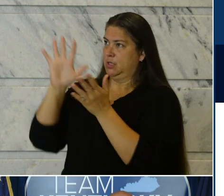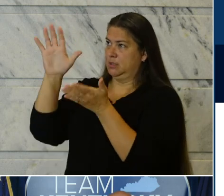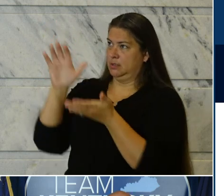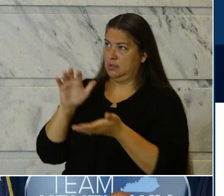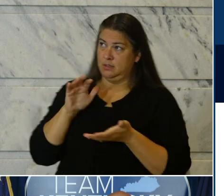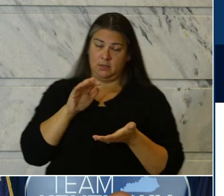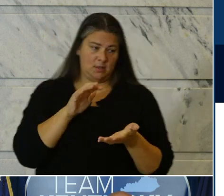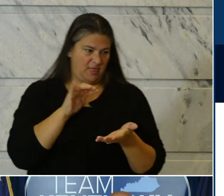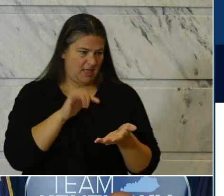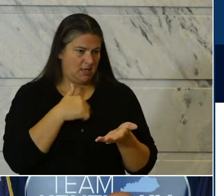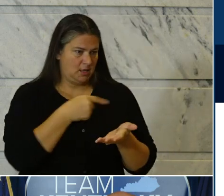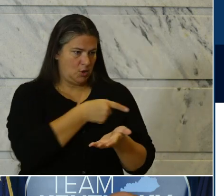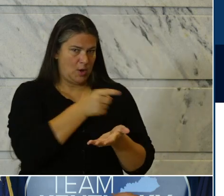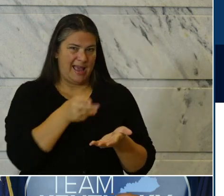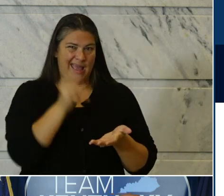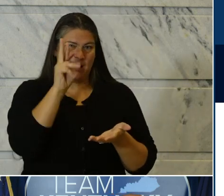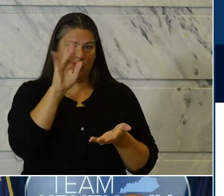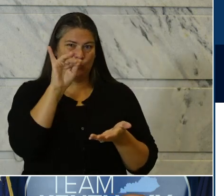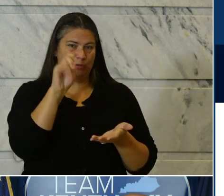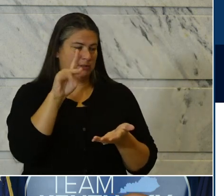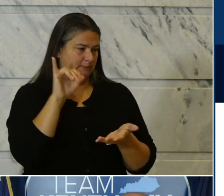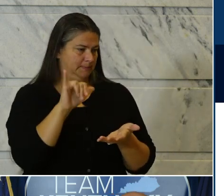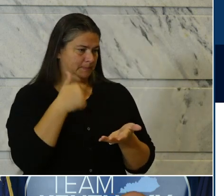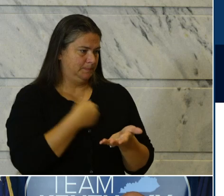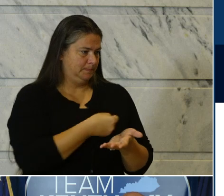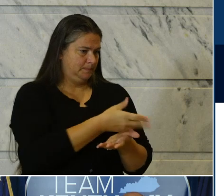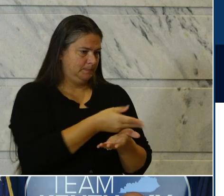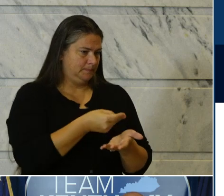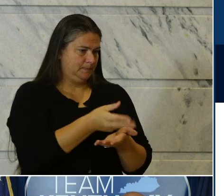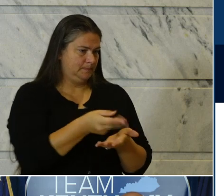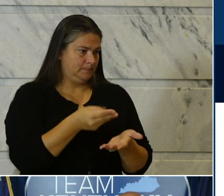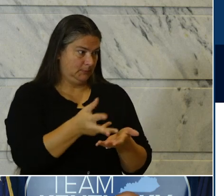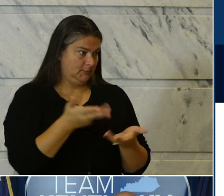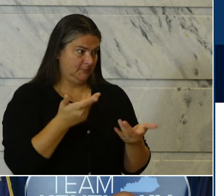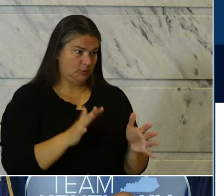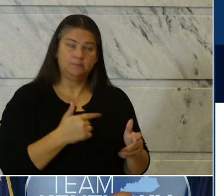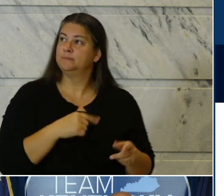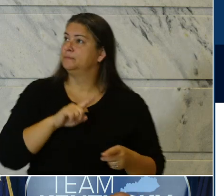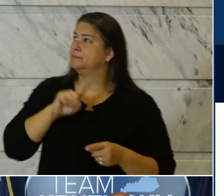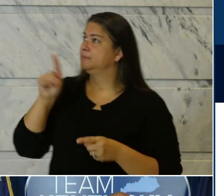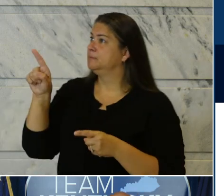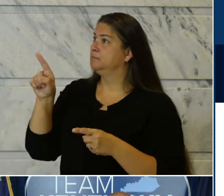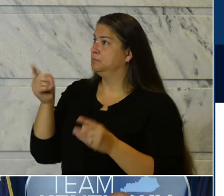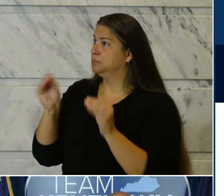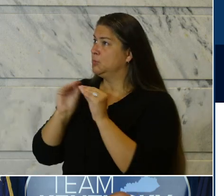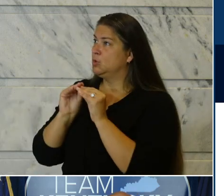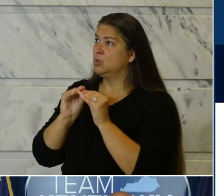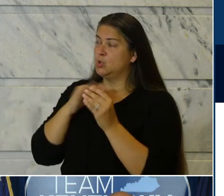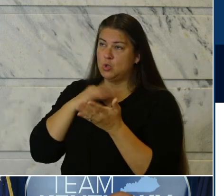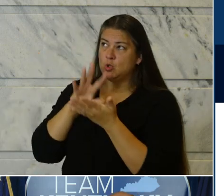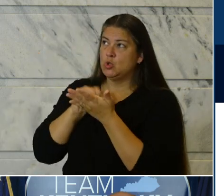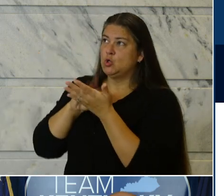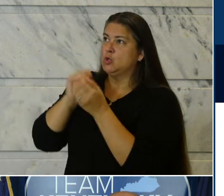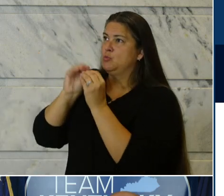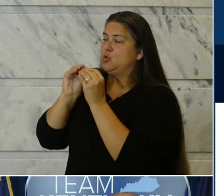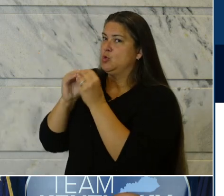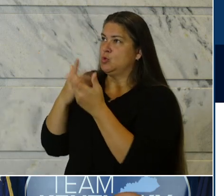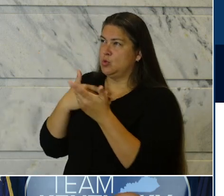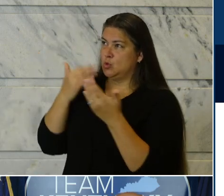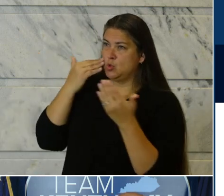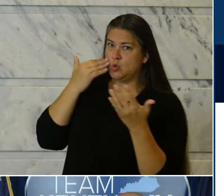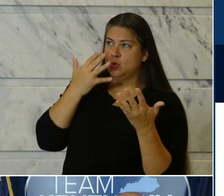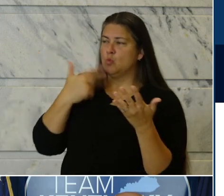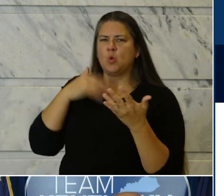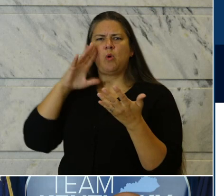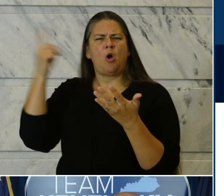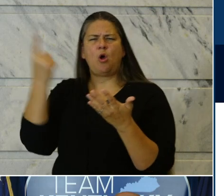targeted individuals, and then we'll move forward from there. And when we get to a better place where we have more information and it's appropriate, we'll update you